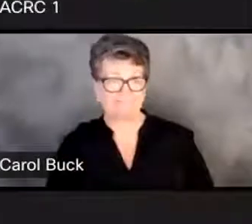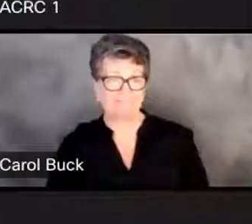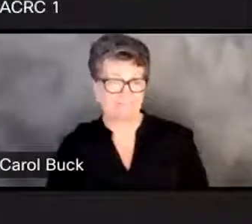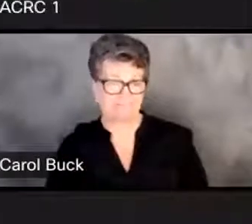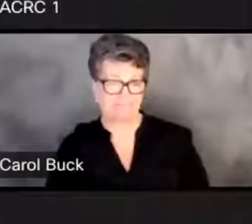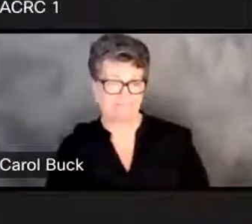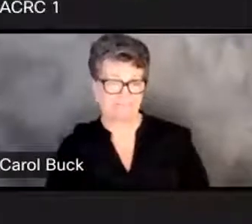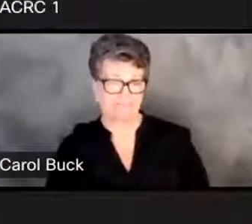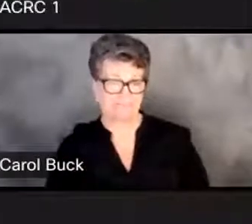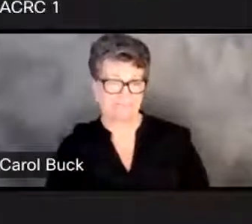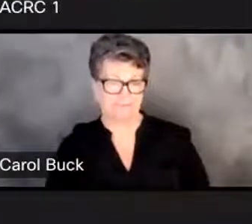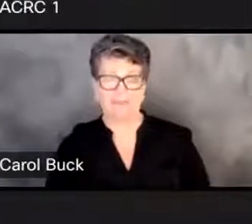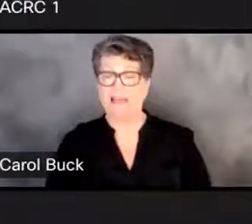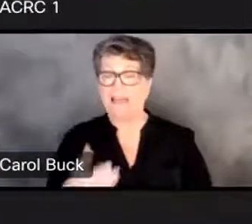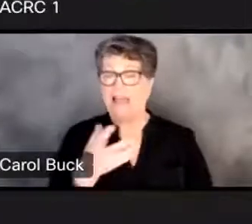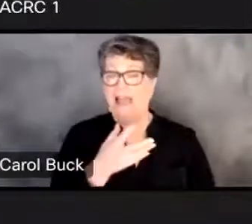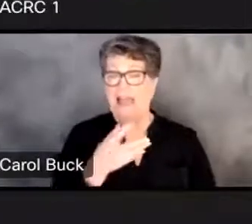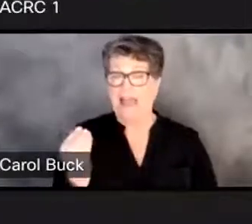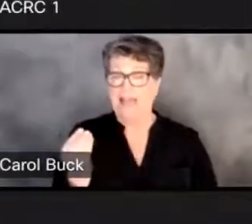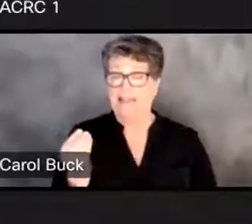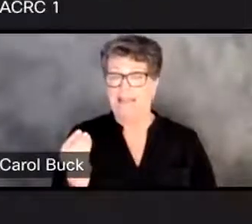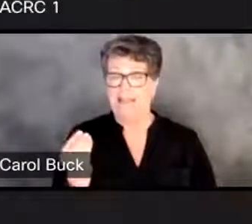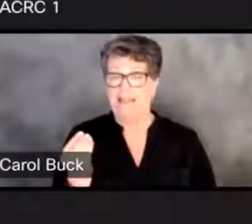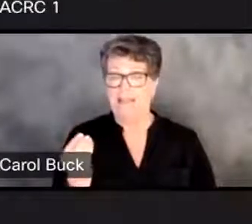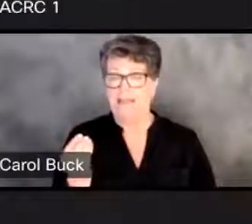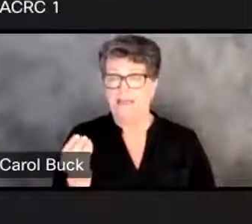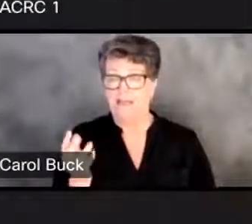And then